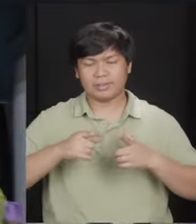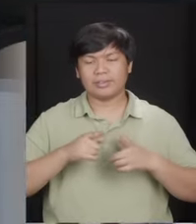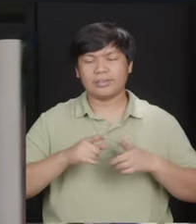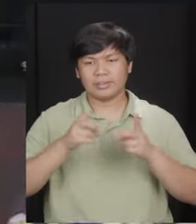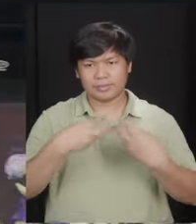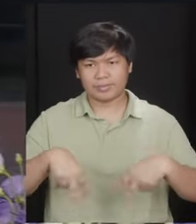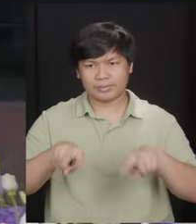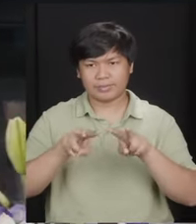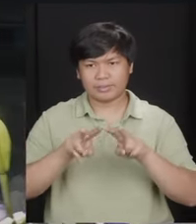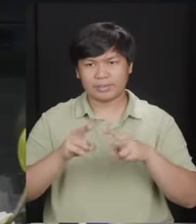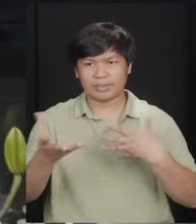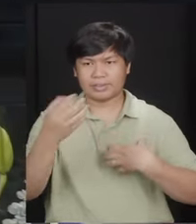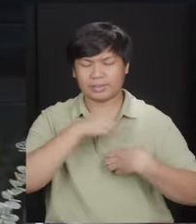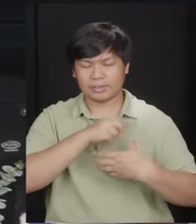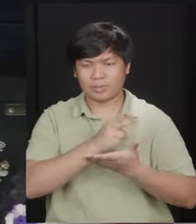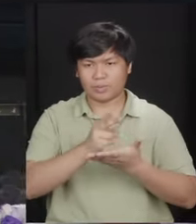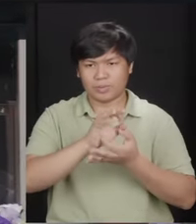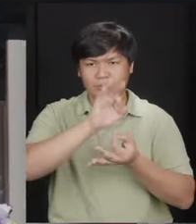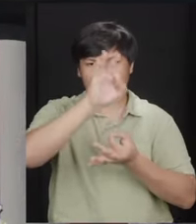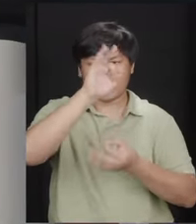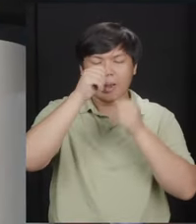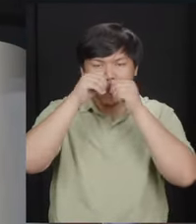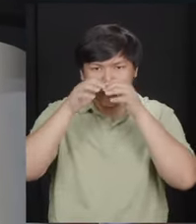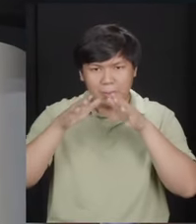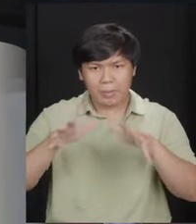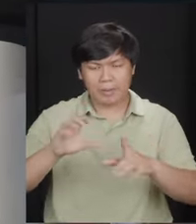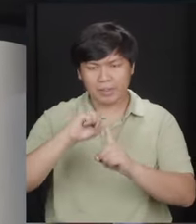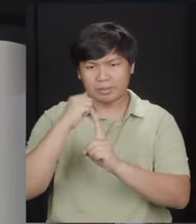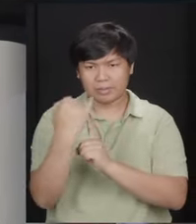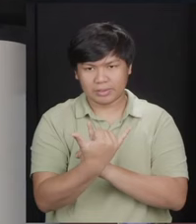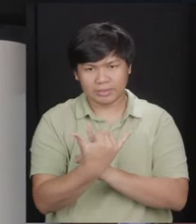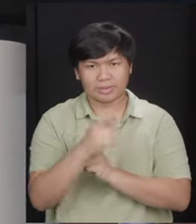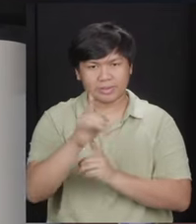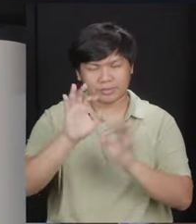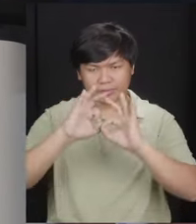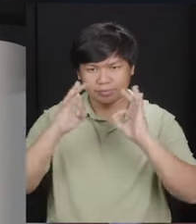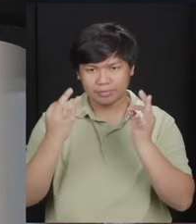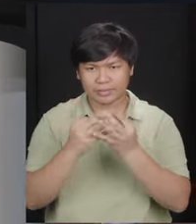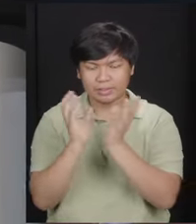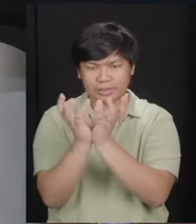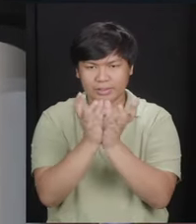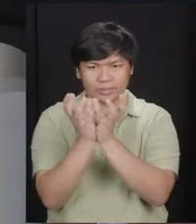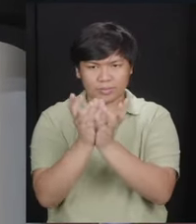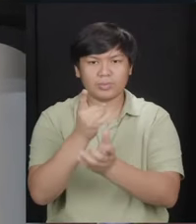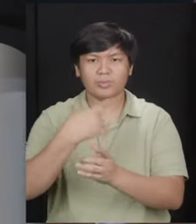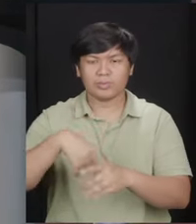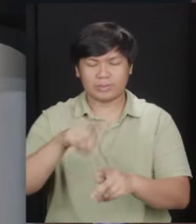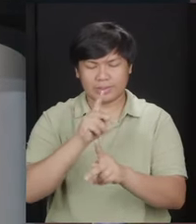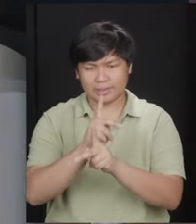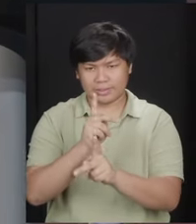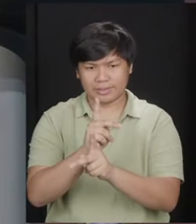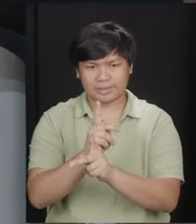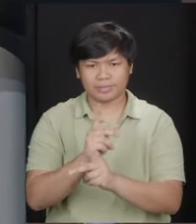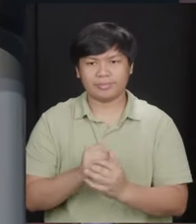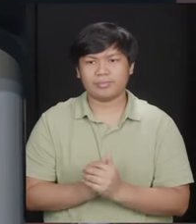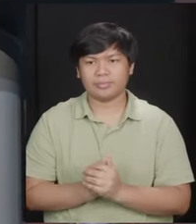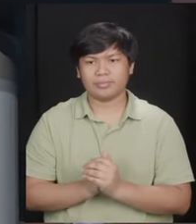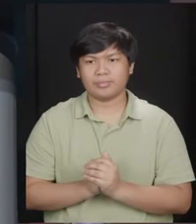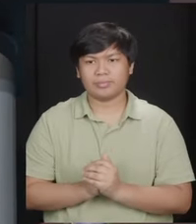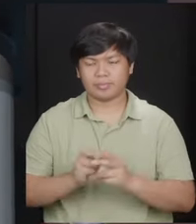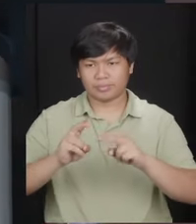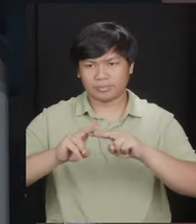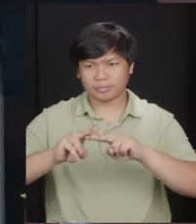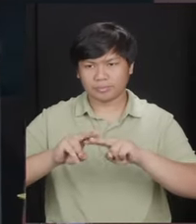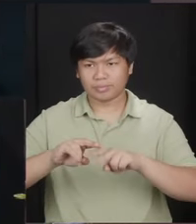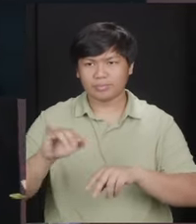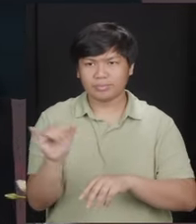has put in them through the Holy Spirit, we bless society at large, your family and your community. We preserve it. But salt is